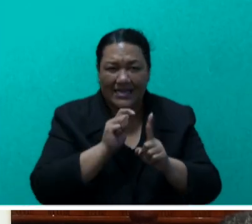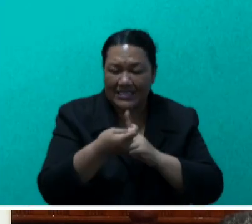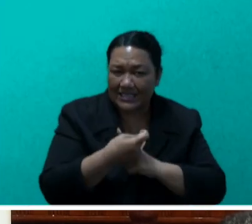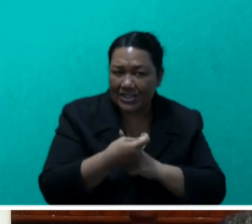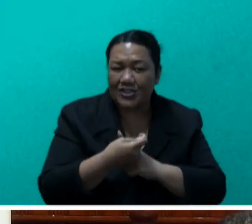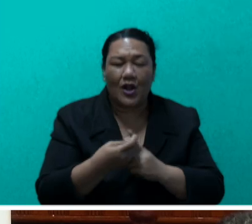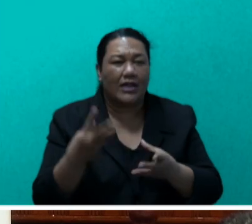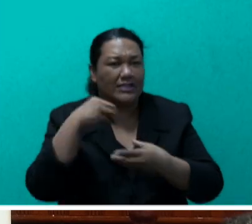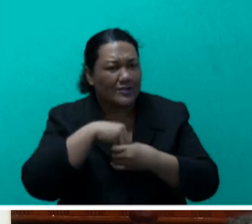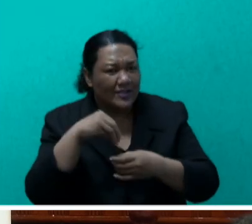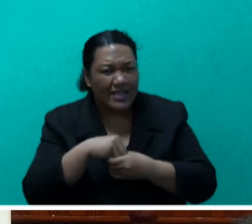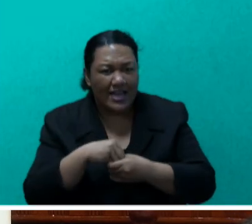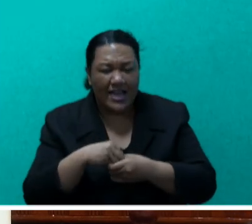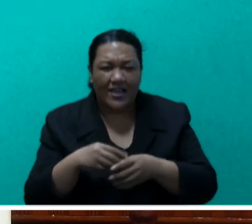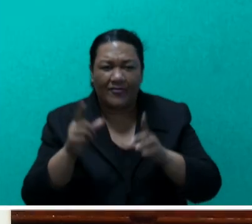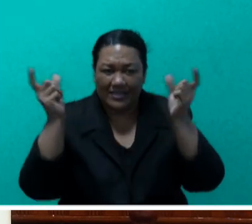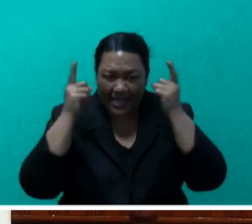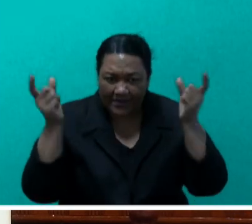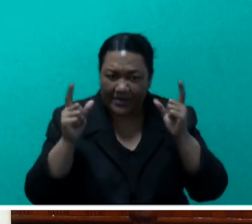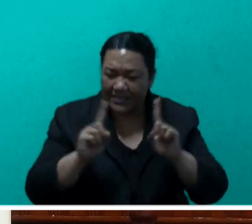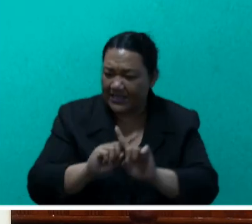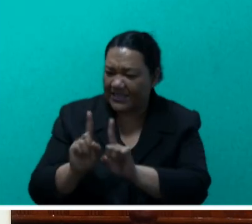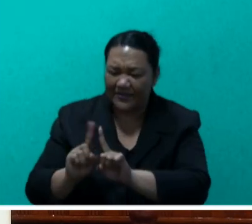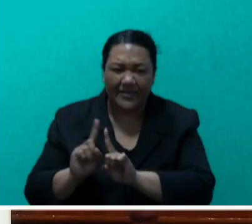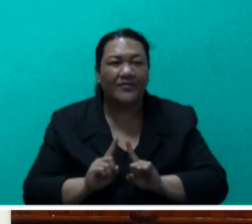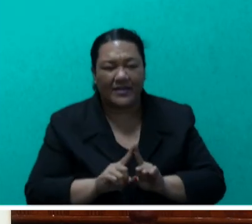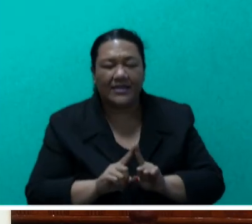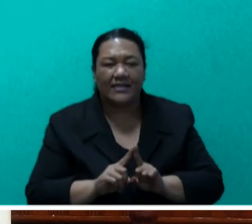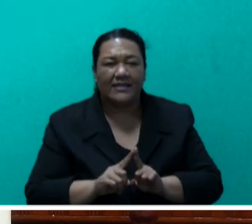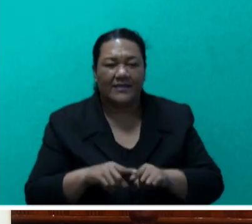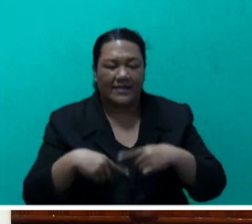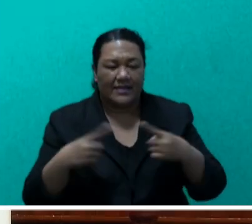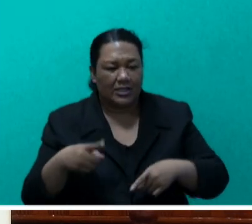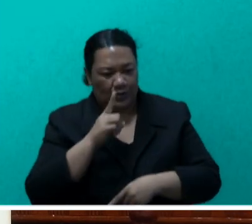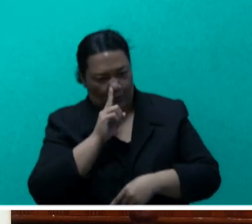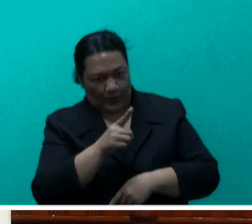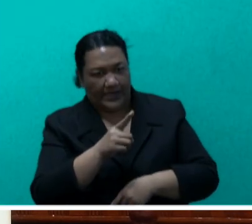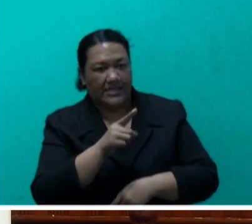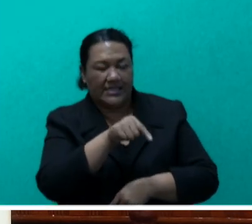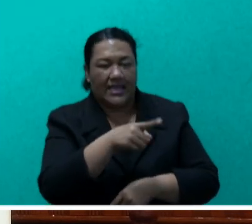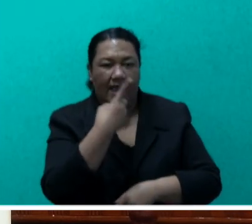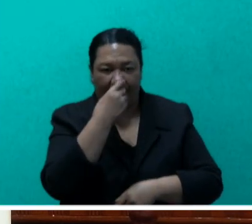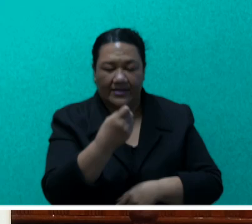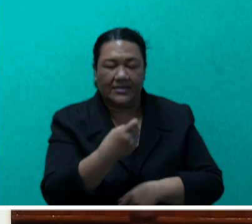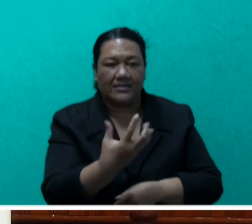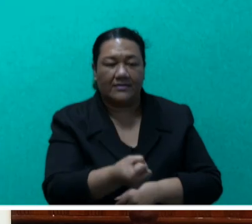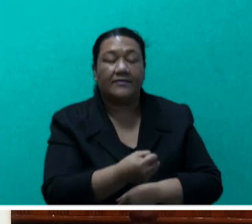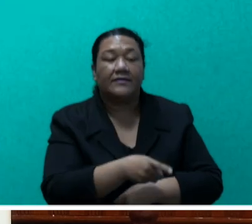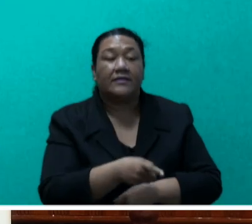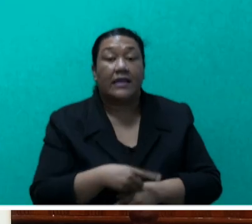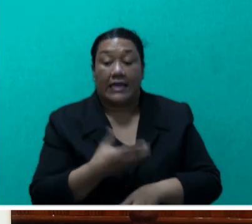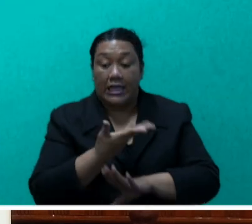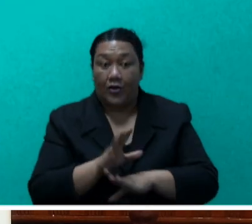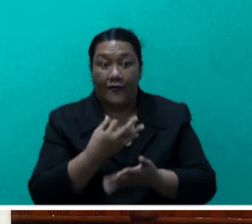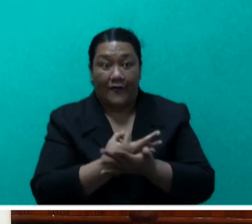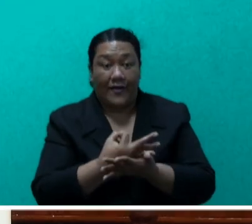rituals, ceremonies, and governance. In this new financial year, the government is